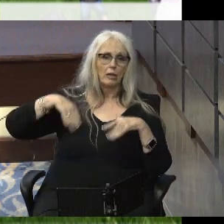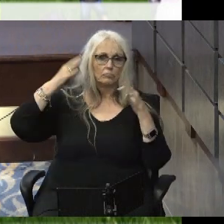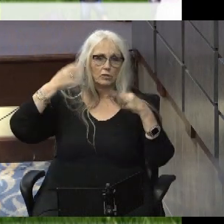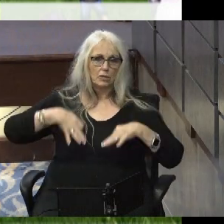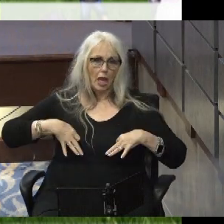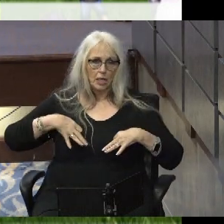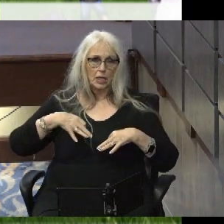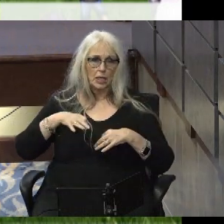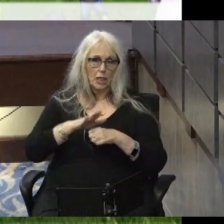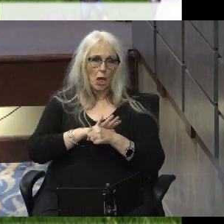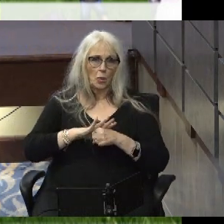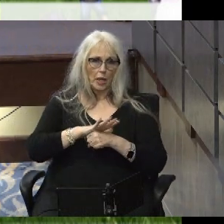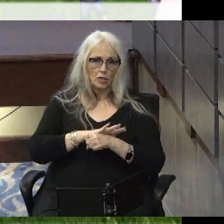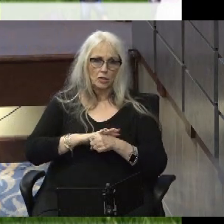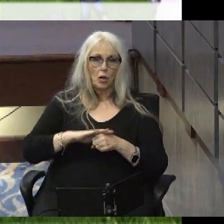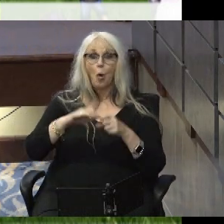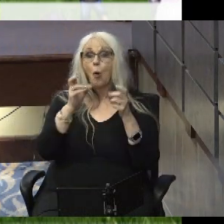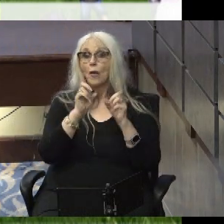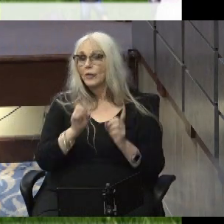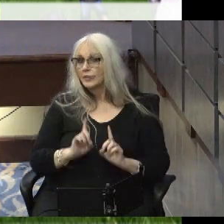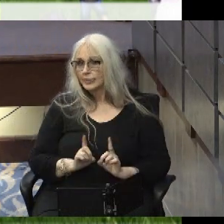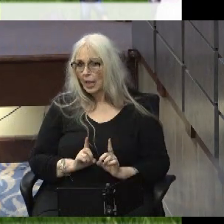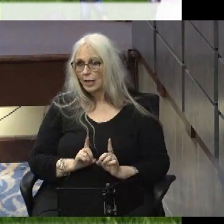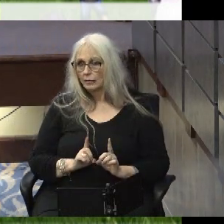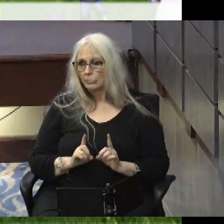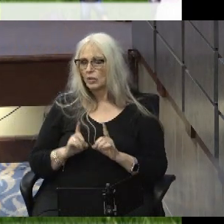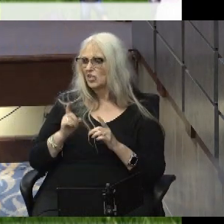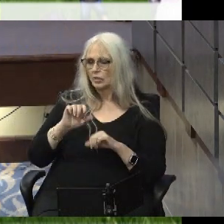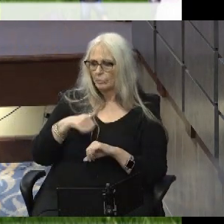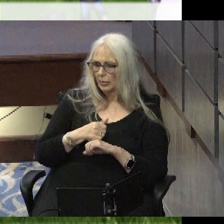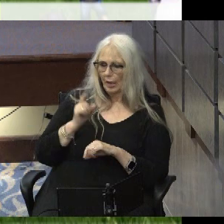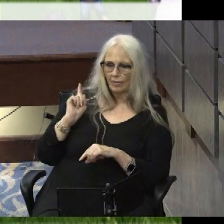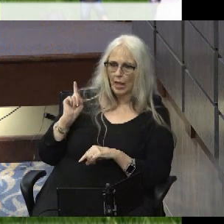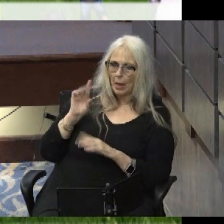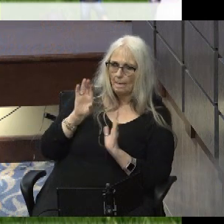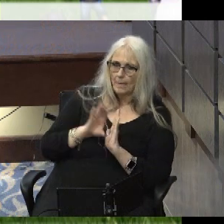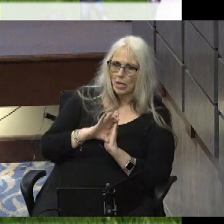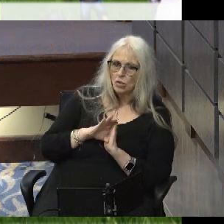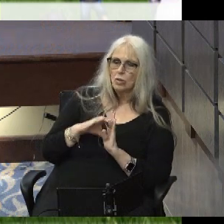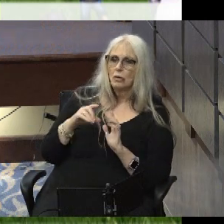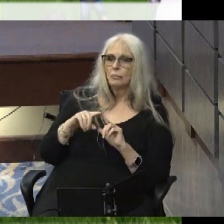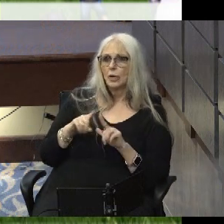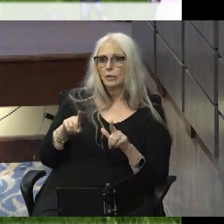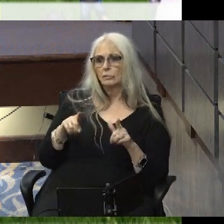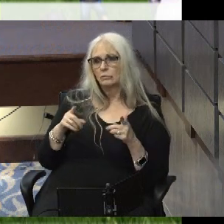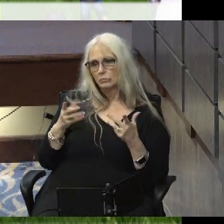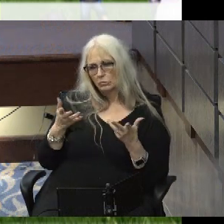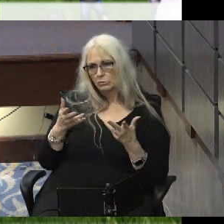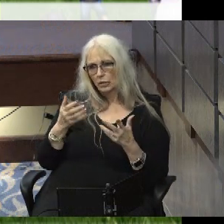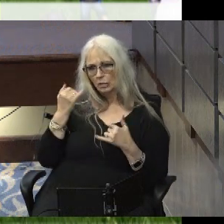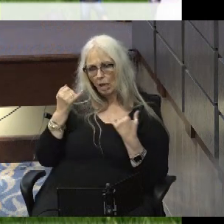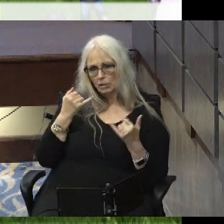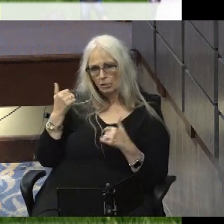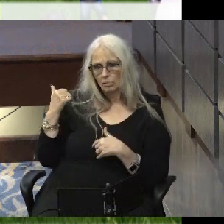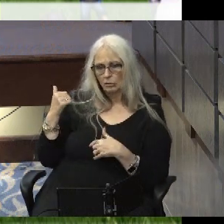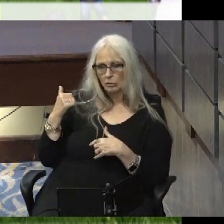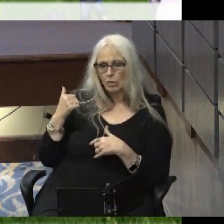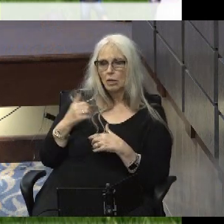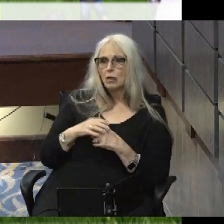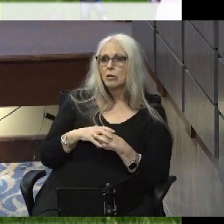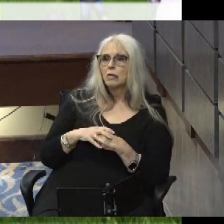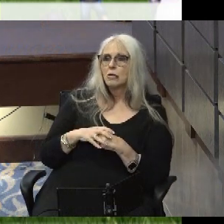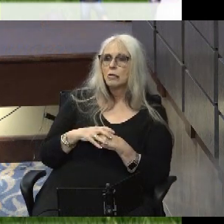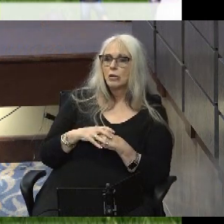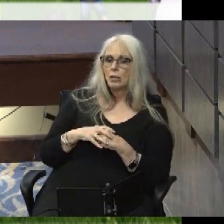the intent is that this is a sort of iconic element that would be repeated along this face of the river. So there would